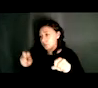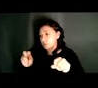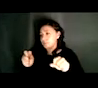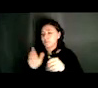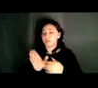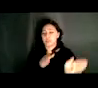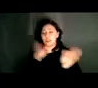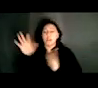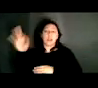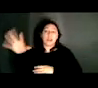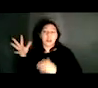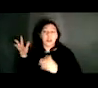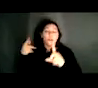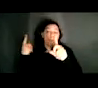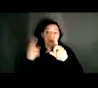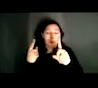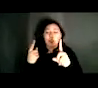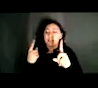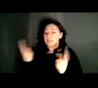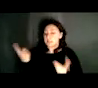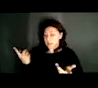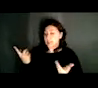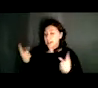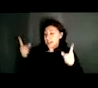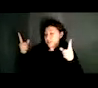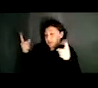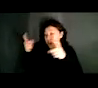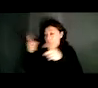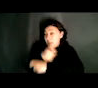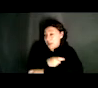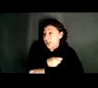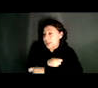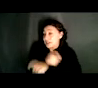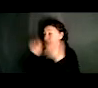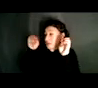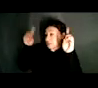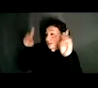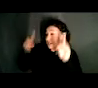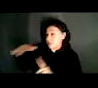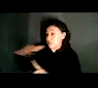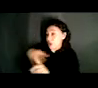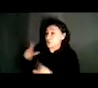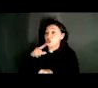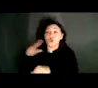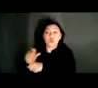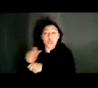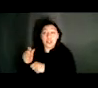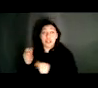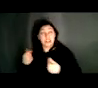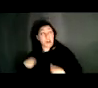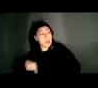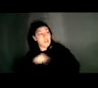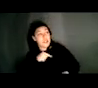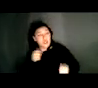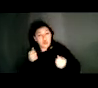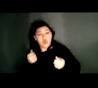the complexity of the educational mission in biomed. We are attempting to integrate basic and